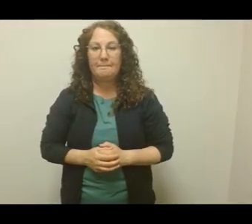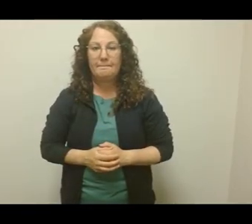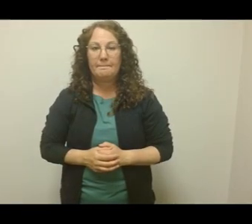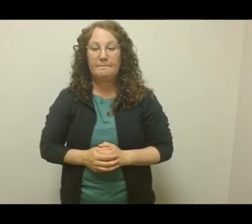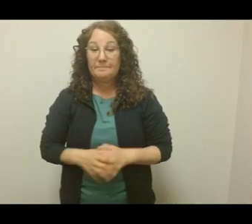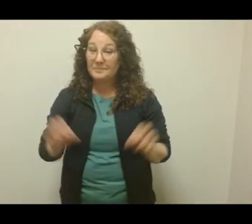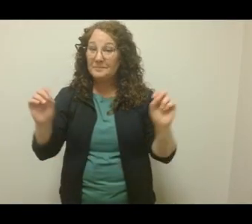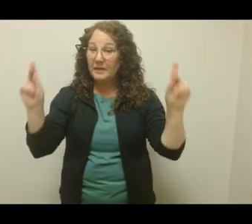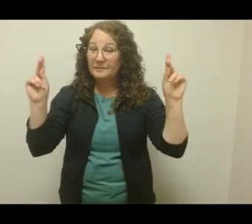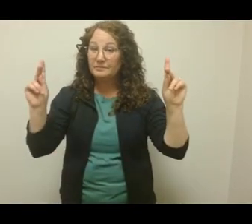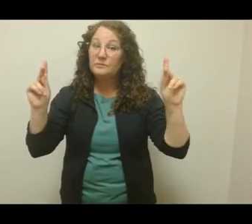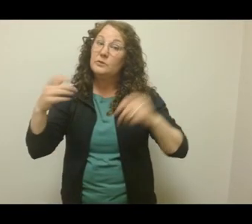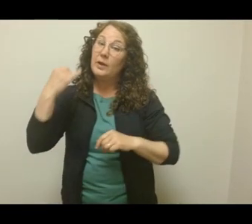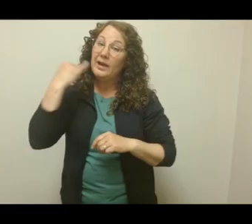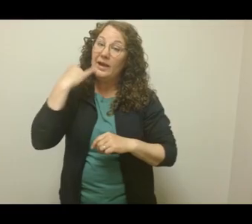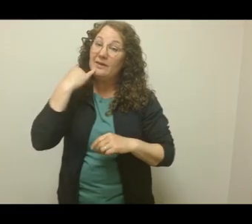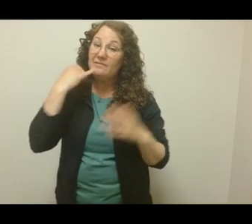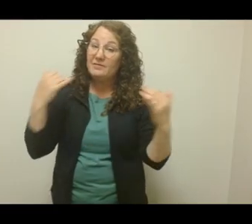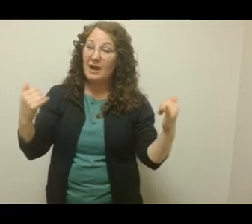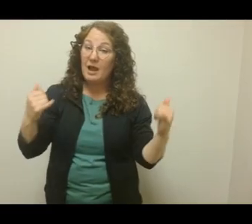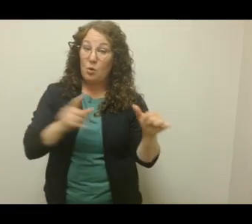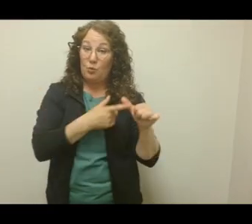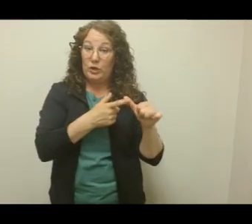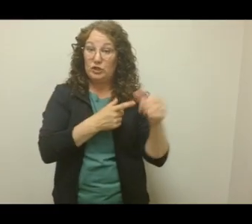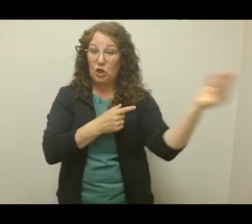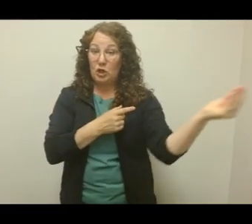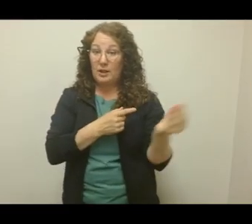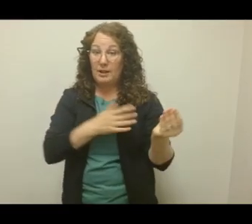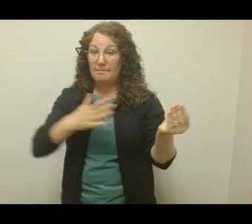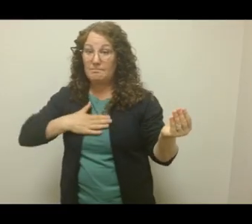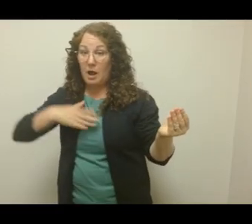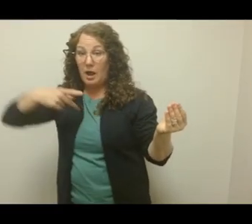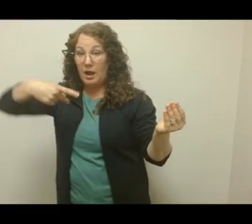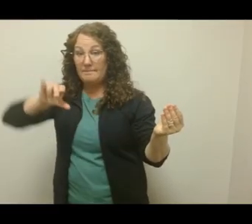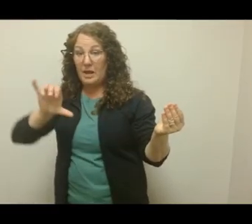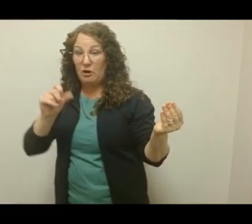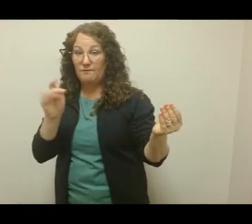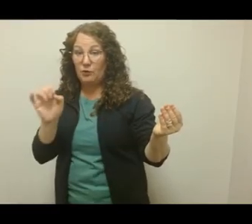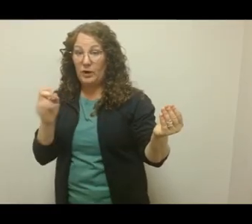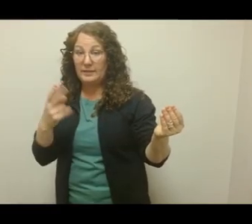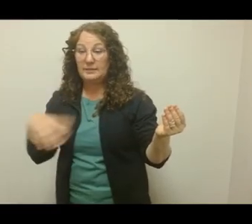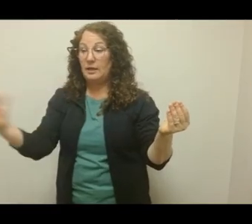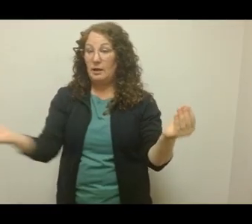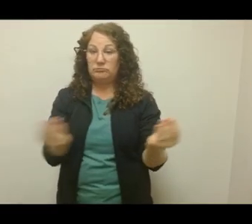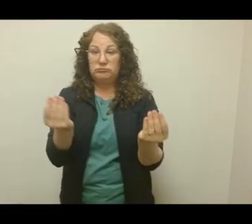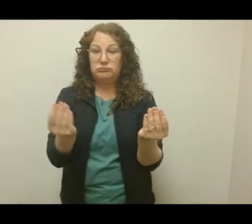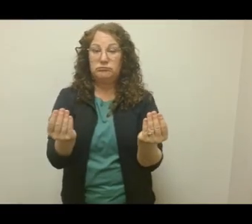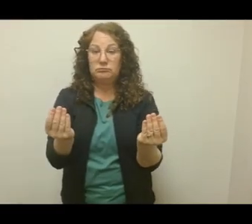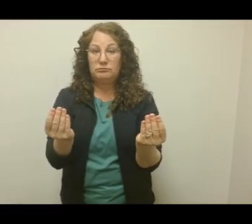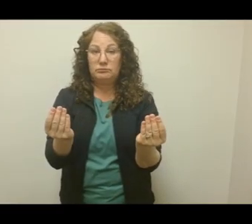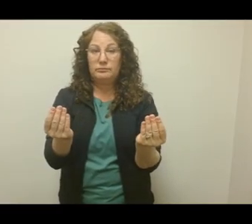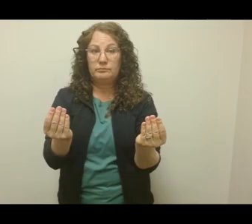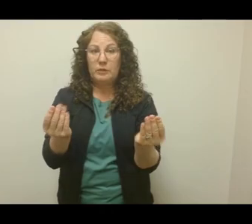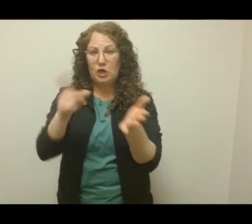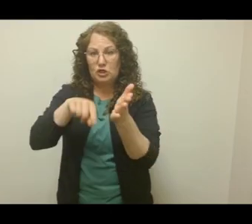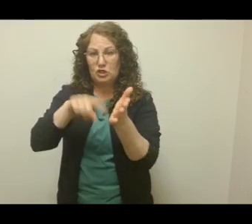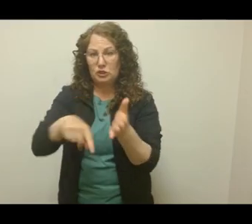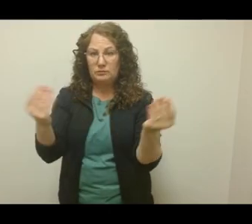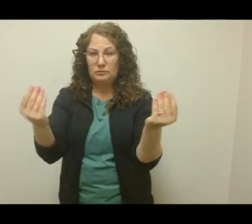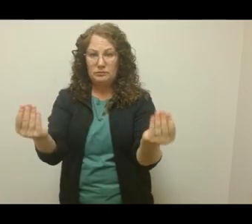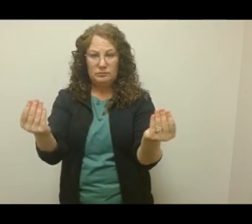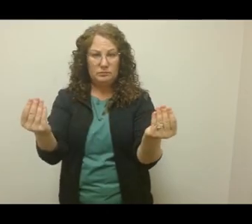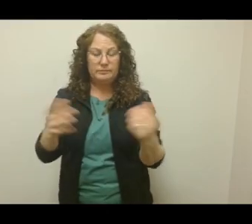All right, so if we were to take the original and our paraphrase, here's a things that a checklist that we could go